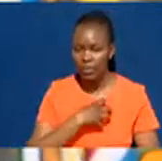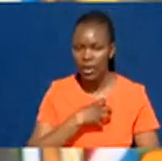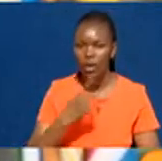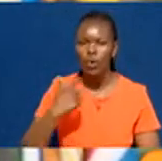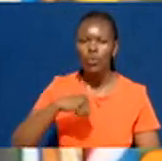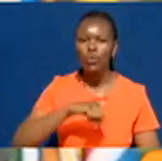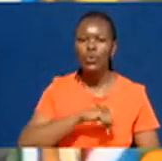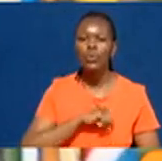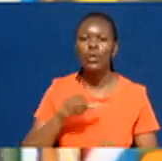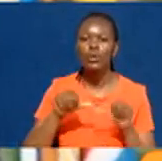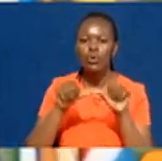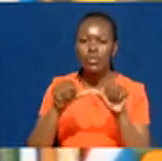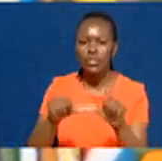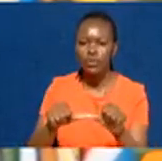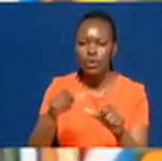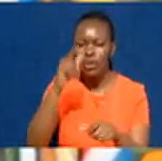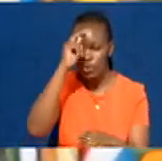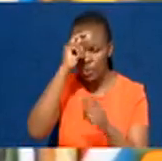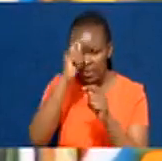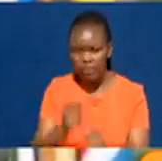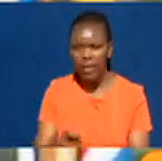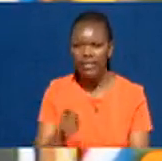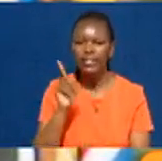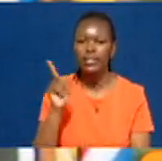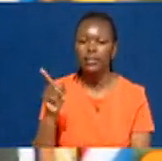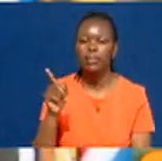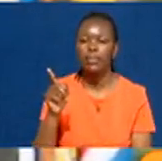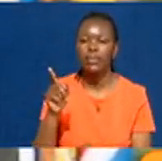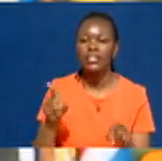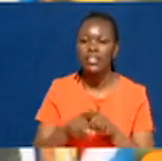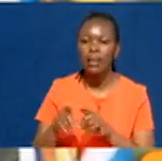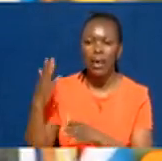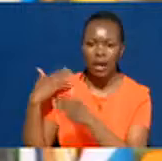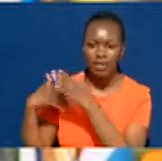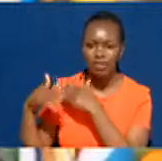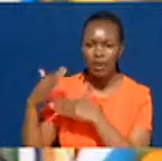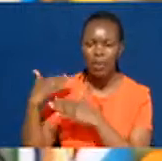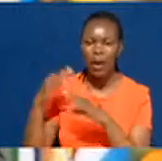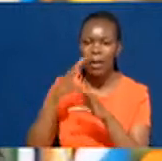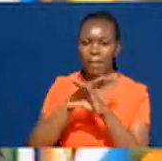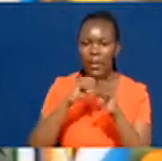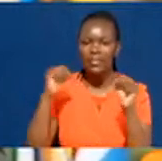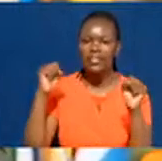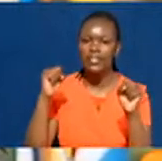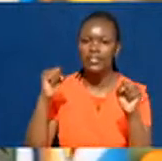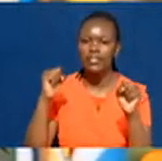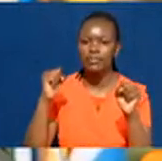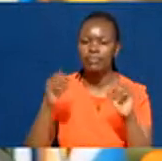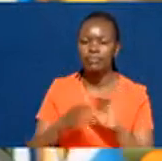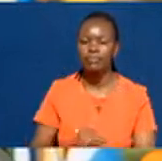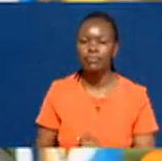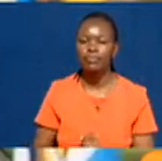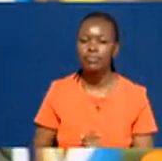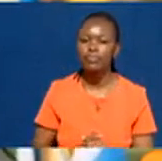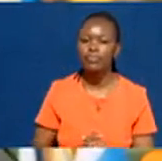respect and dignity a former head of state deserves. We